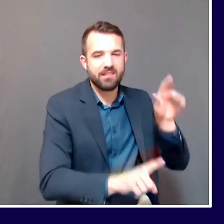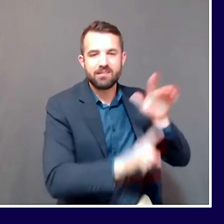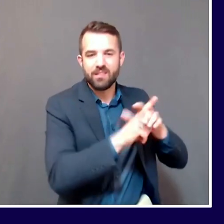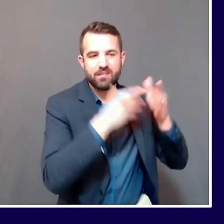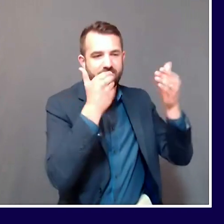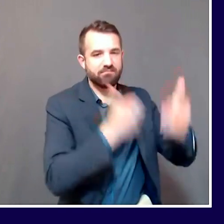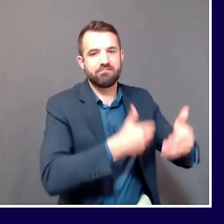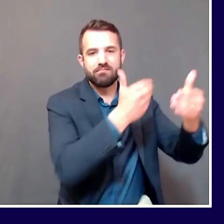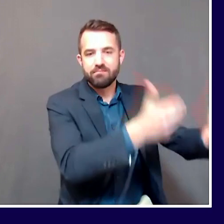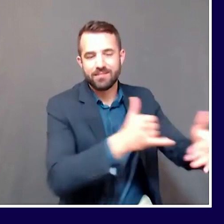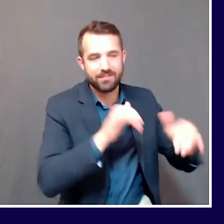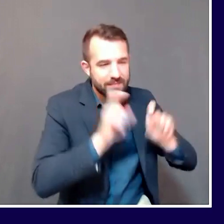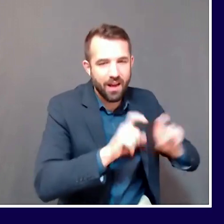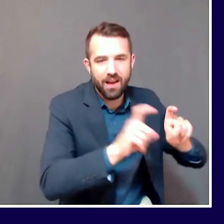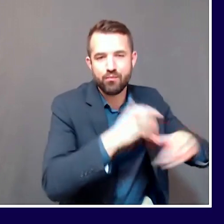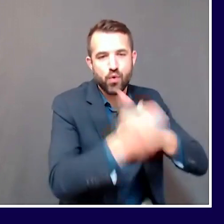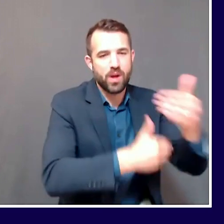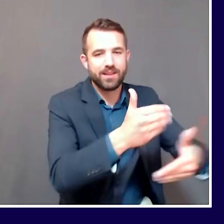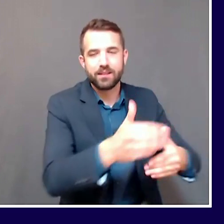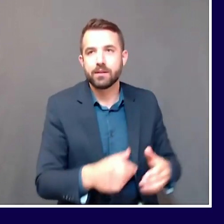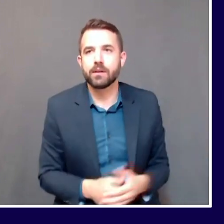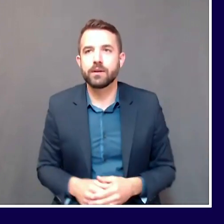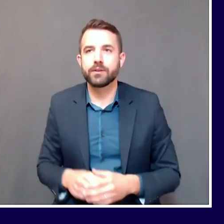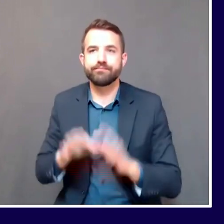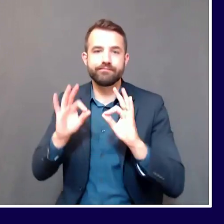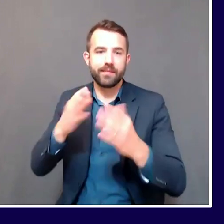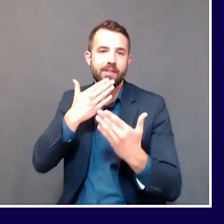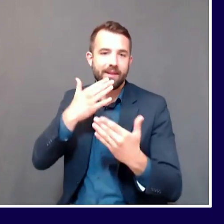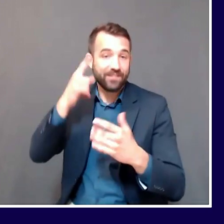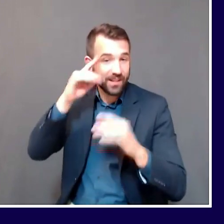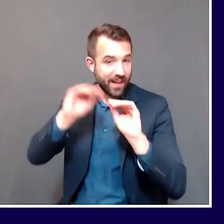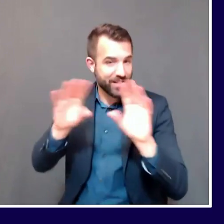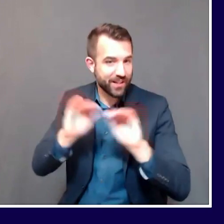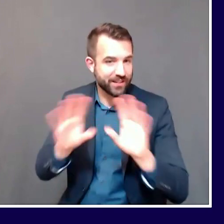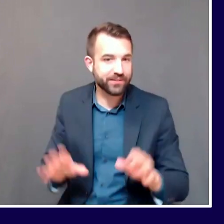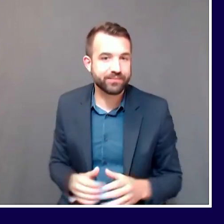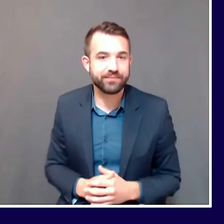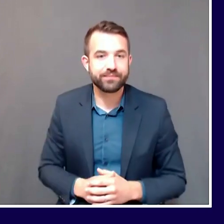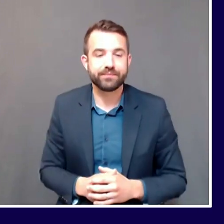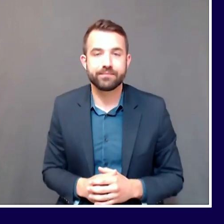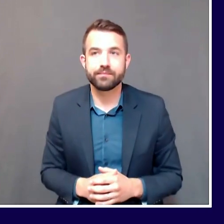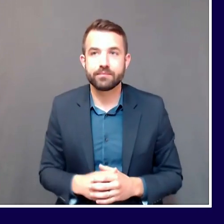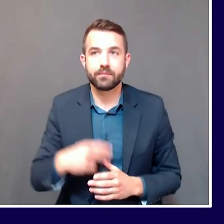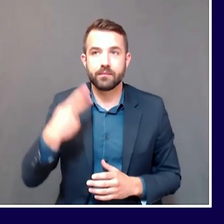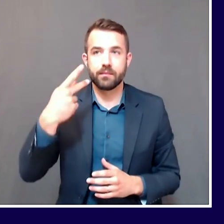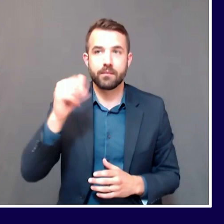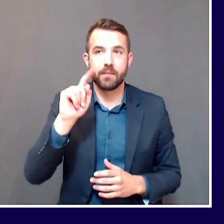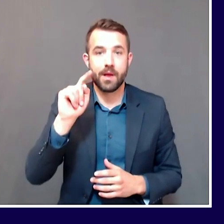Great, thanks for that clarification. You bet. Sure thing, Kevin. I'm going to turn next to Patty White at Maine Public.